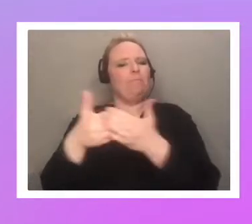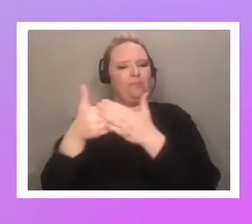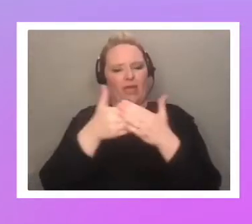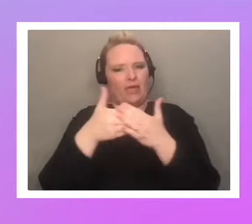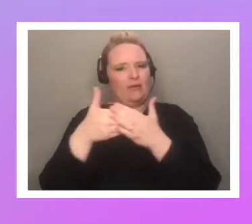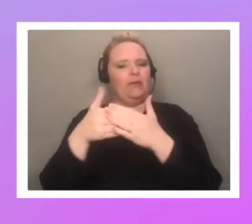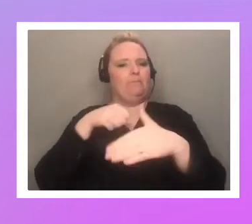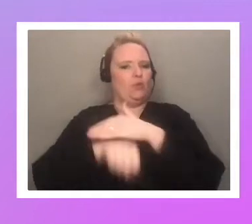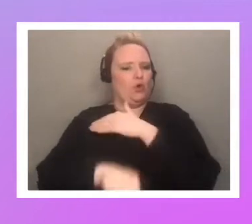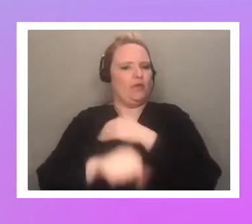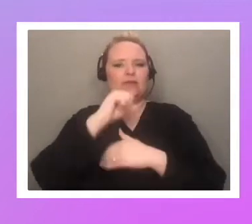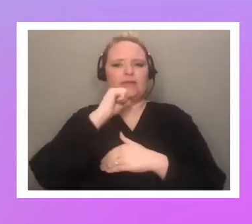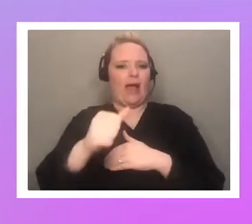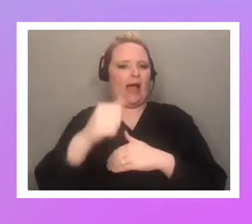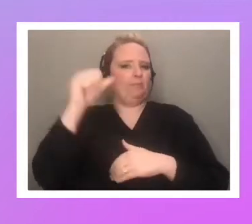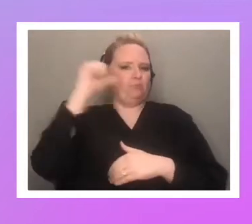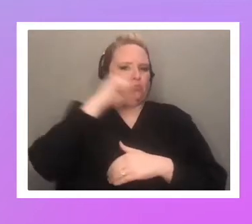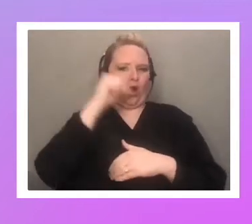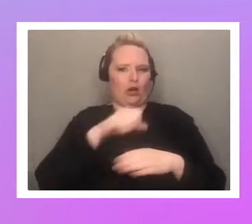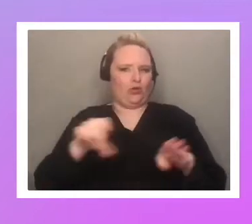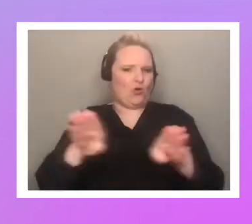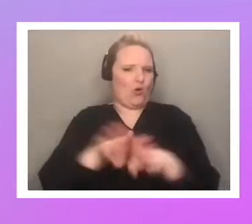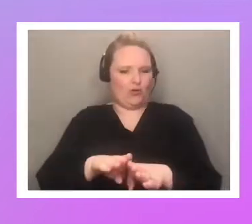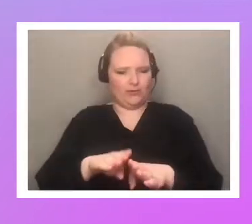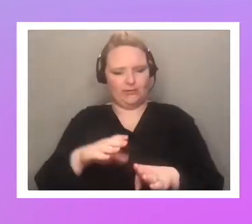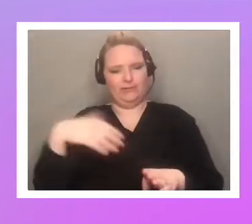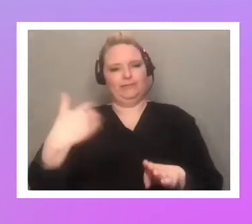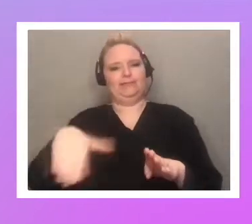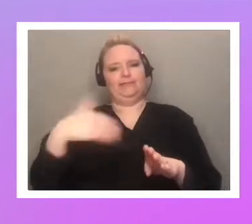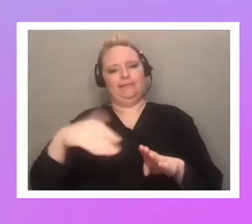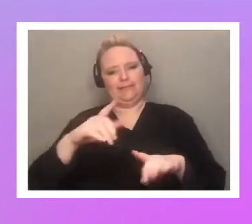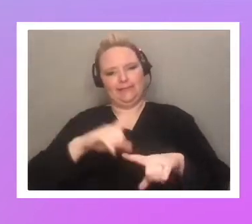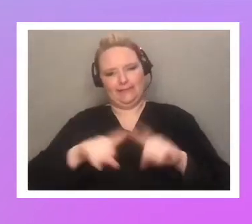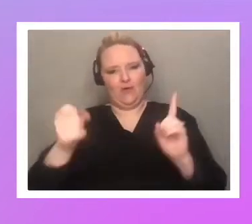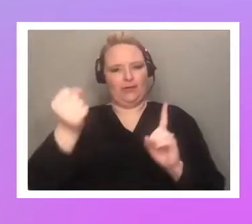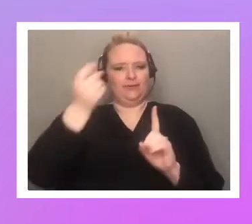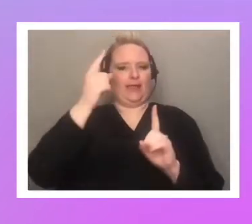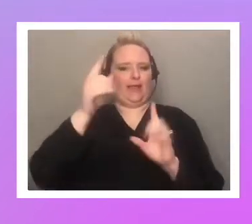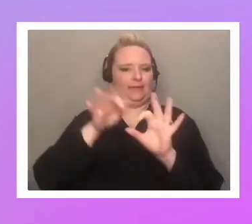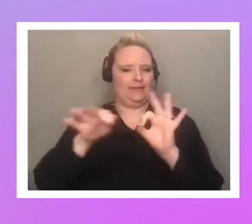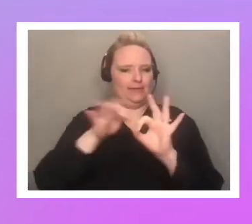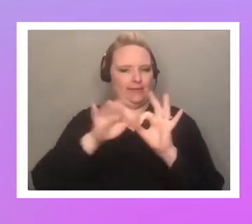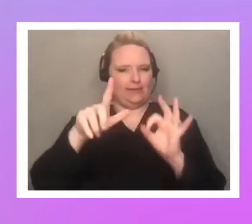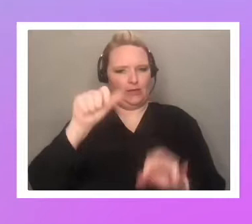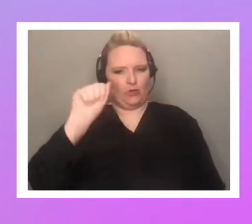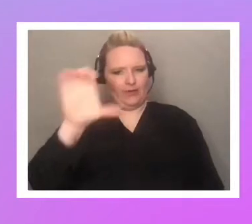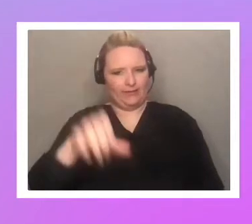So who knew? You're learning something besides accessibility and testing today.